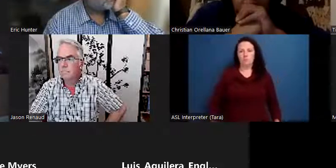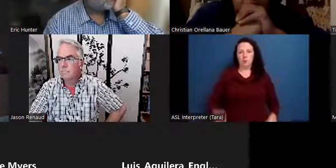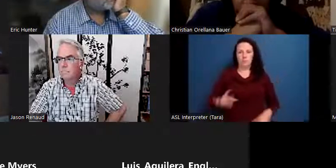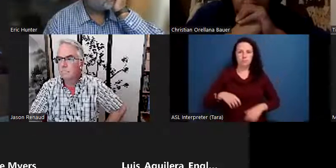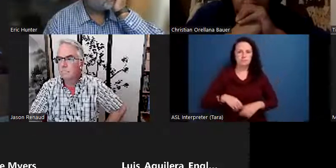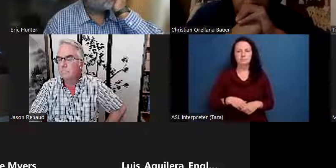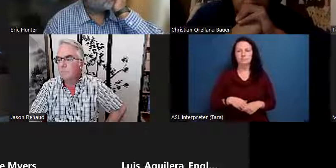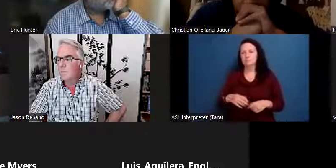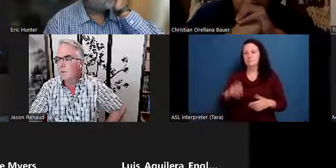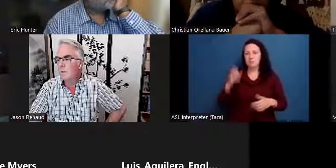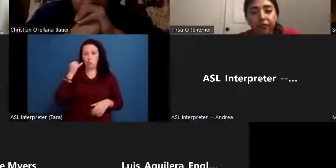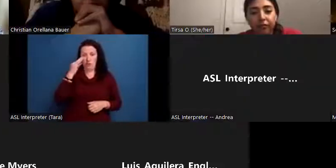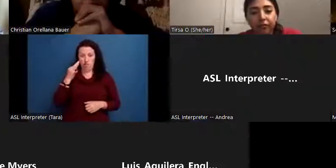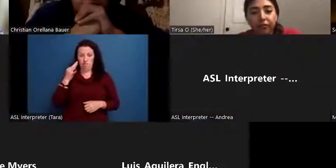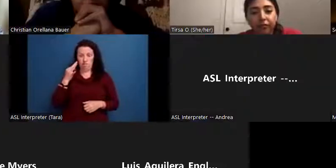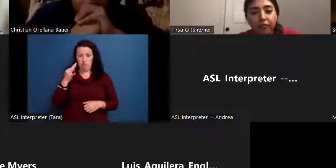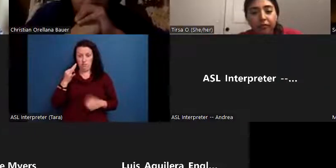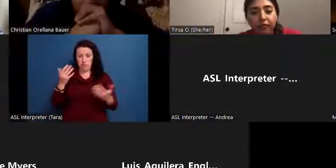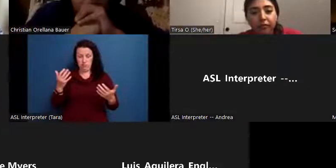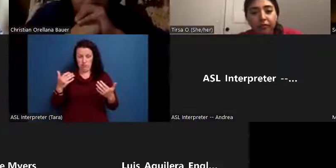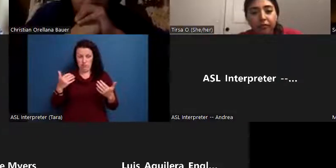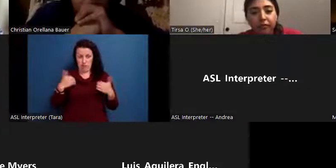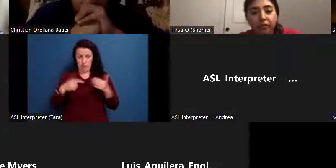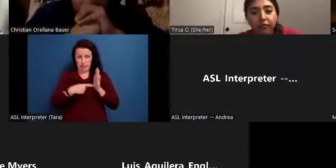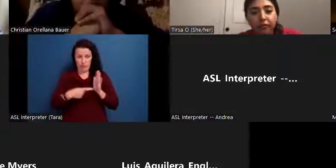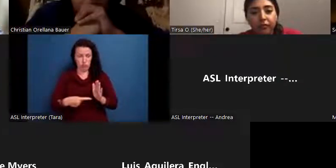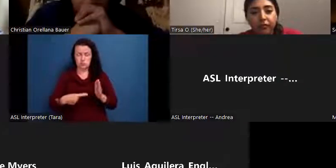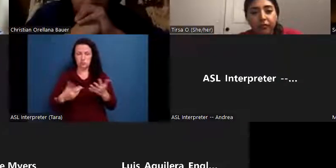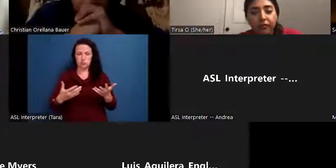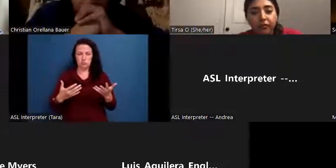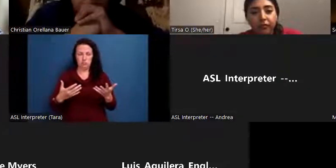But I'm just exhausted with it right now.